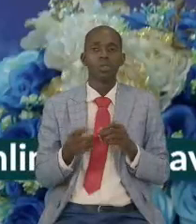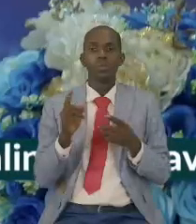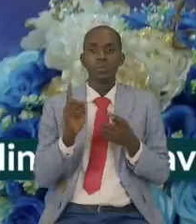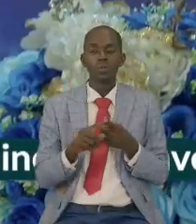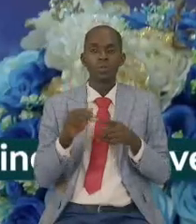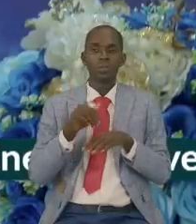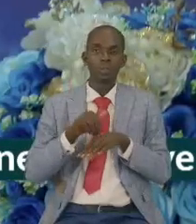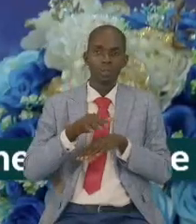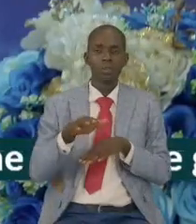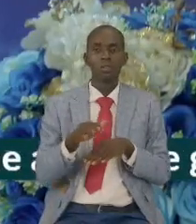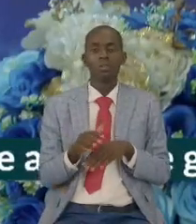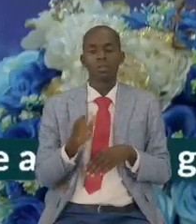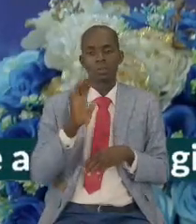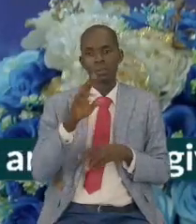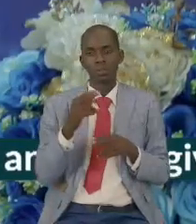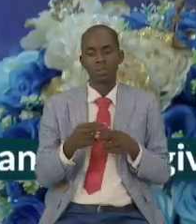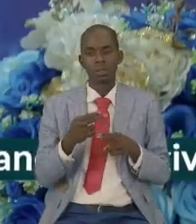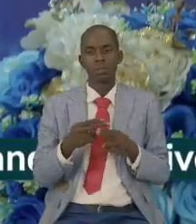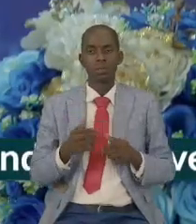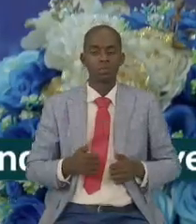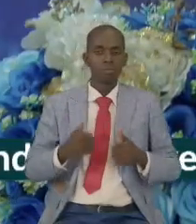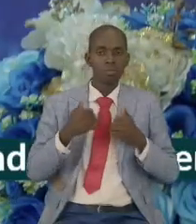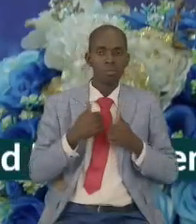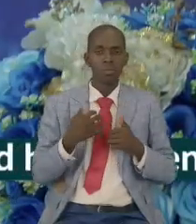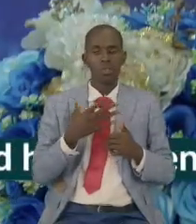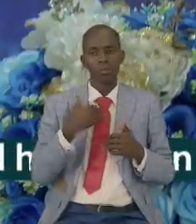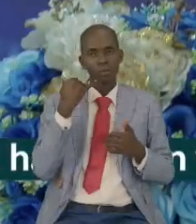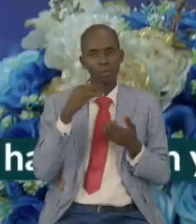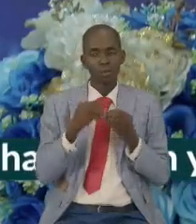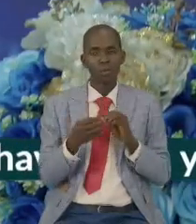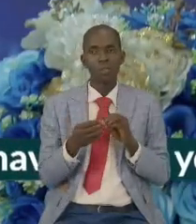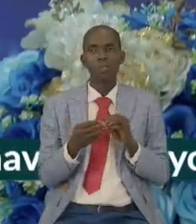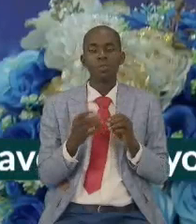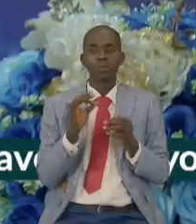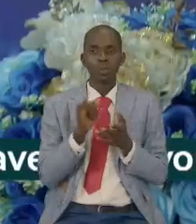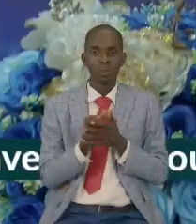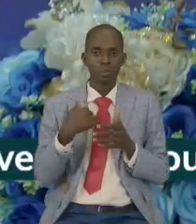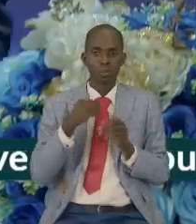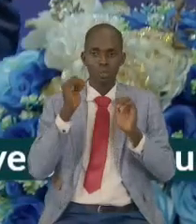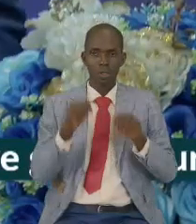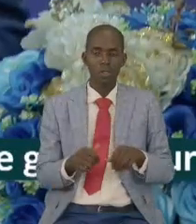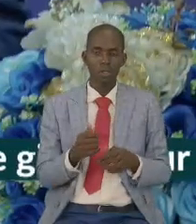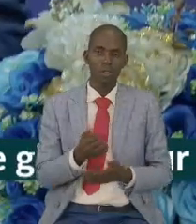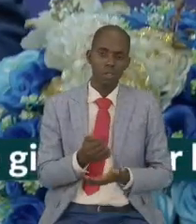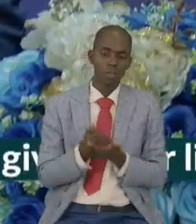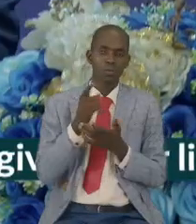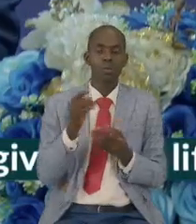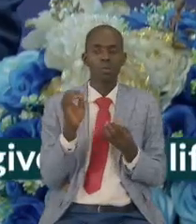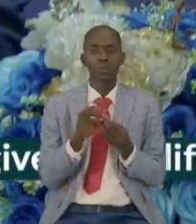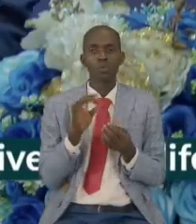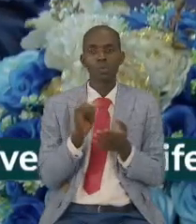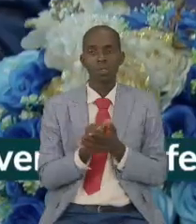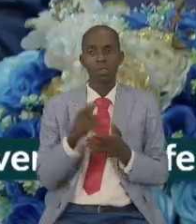don't delay that. Look at them outside the gates. Look at them behind. Down there. Be patient with